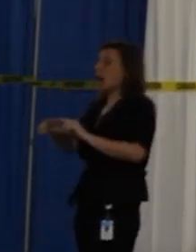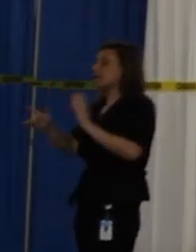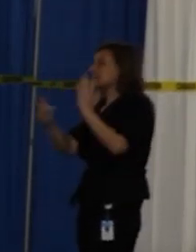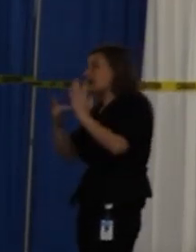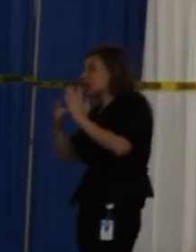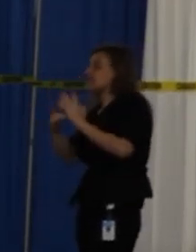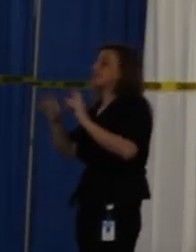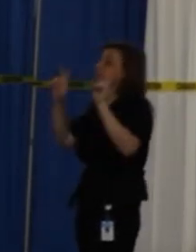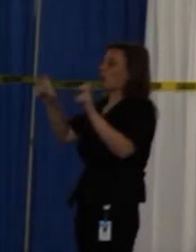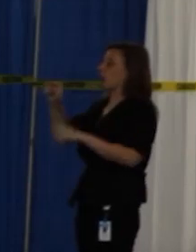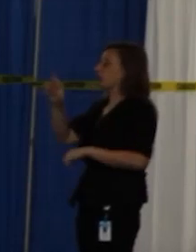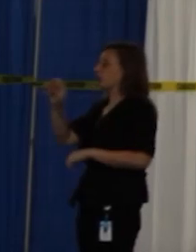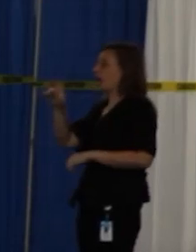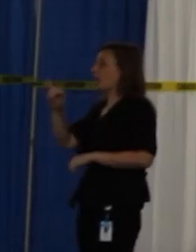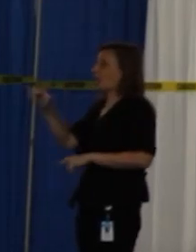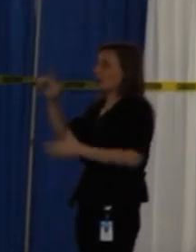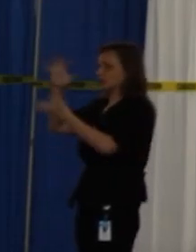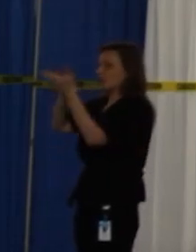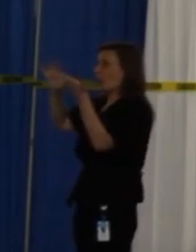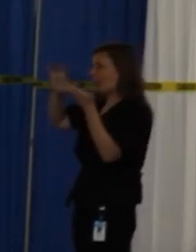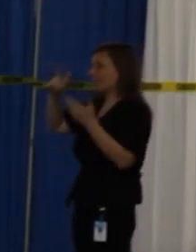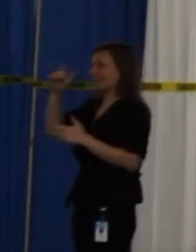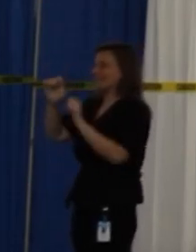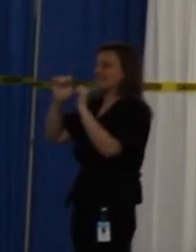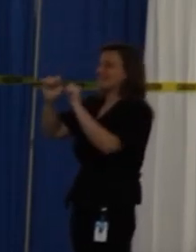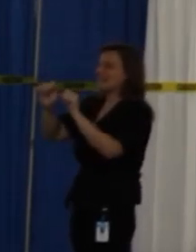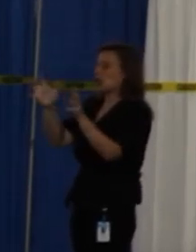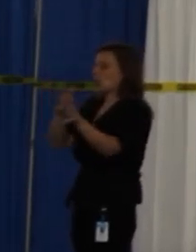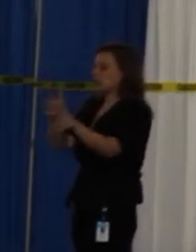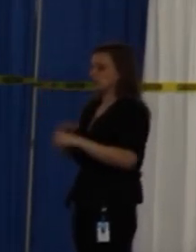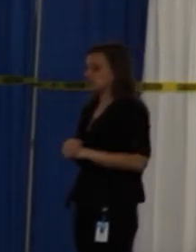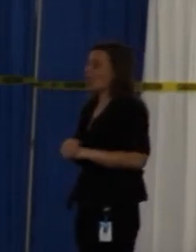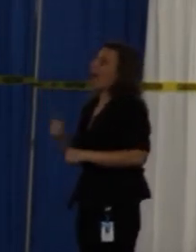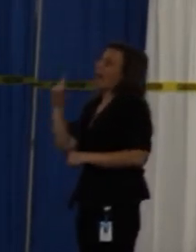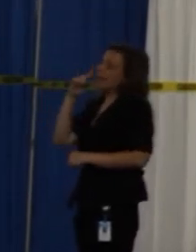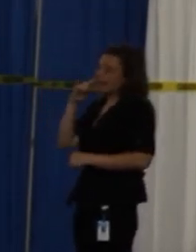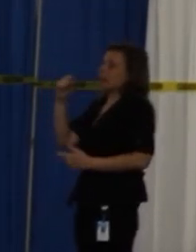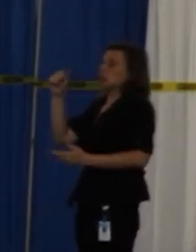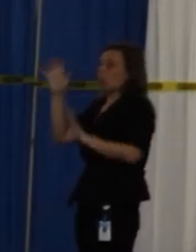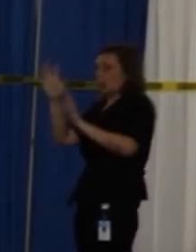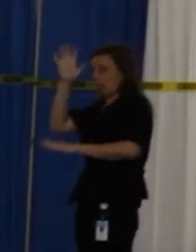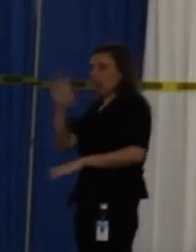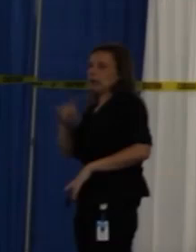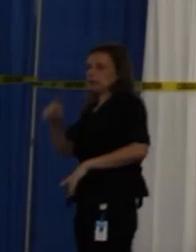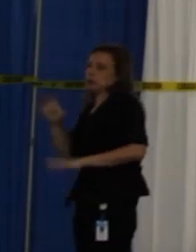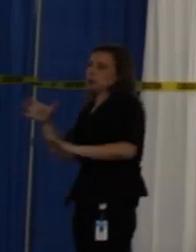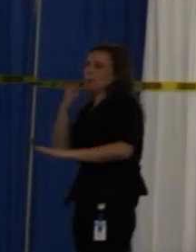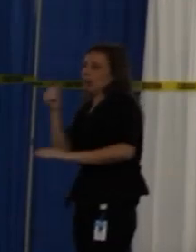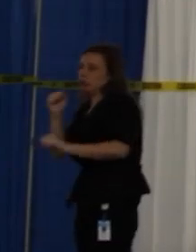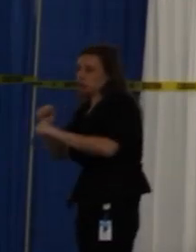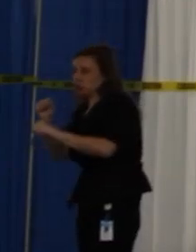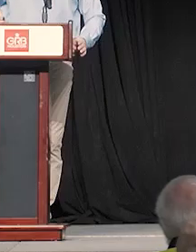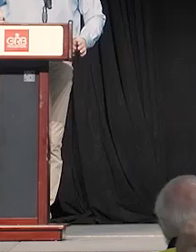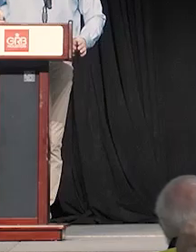measuring against the sustained wind. So we need to do a better job, I think, as a meteorological community, advertising the gust